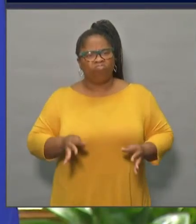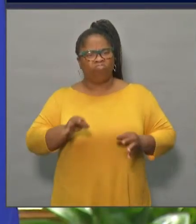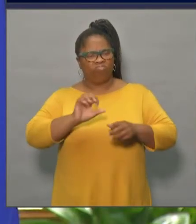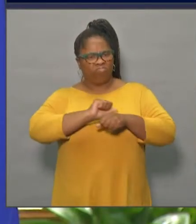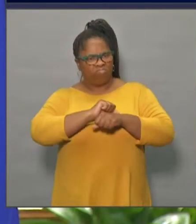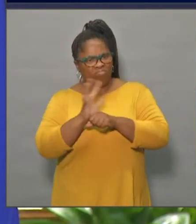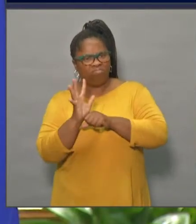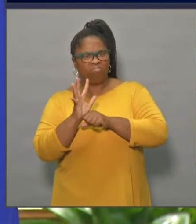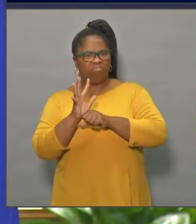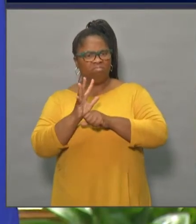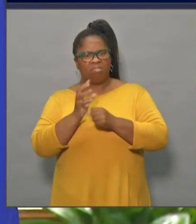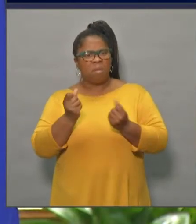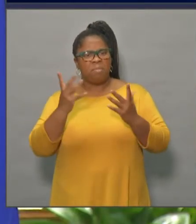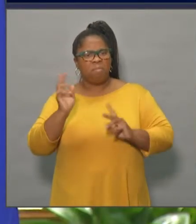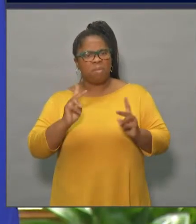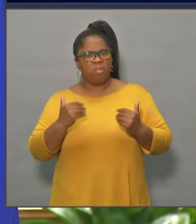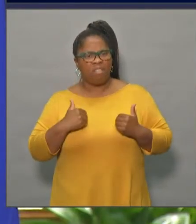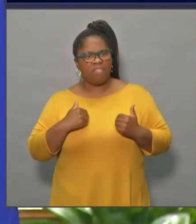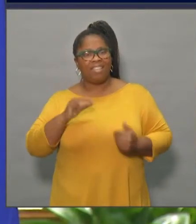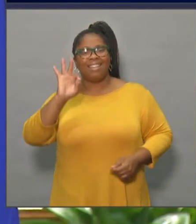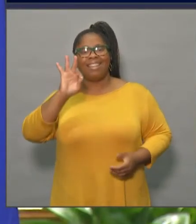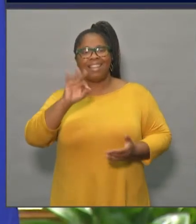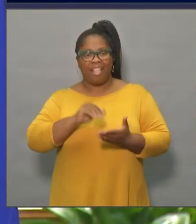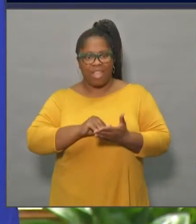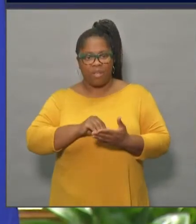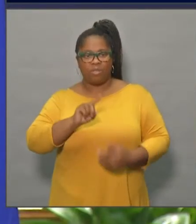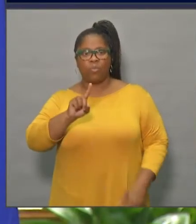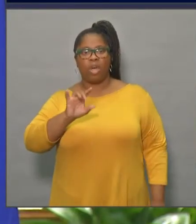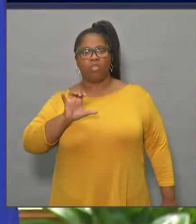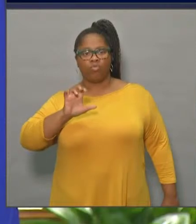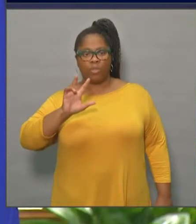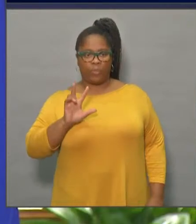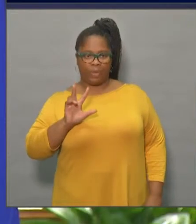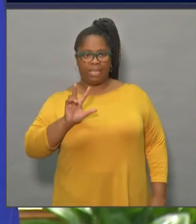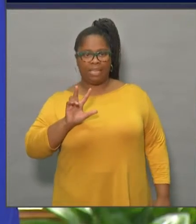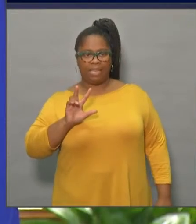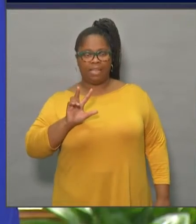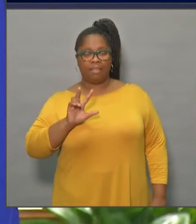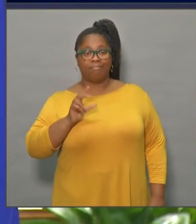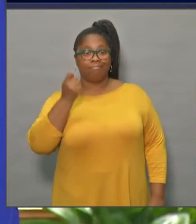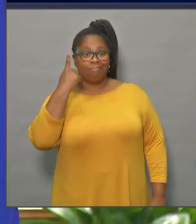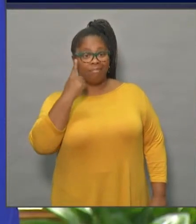institutional settings is 9,103, and this includes